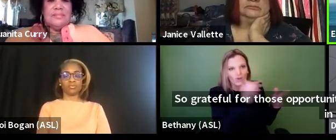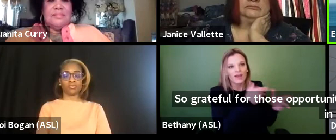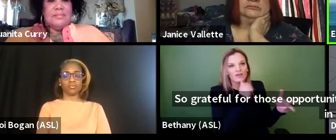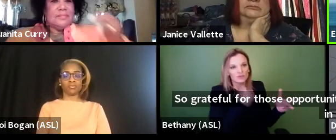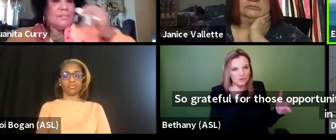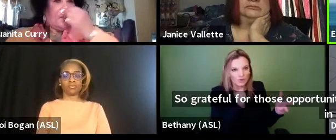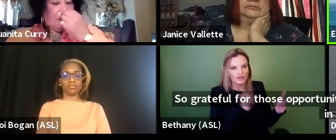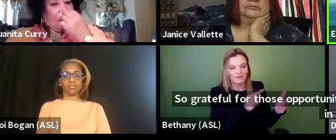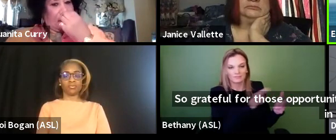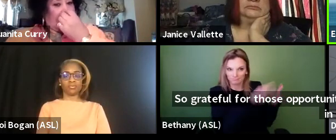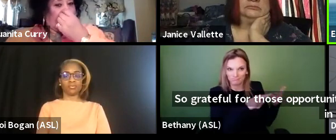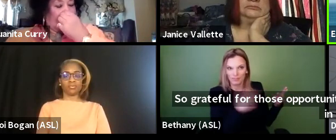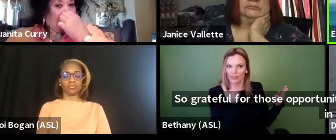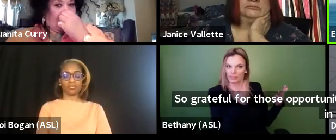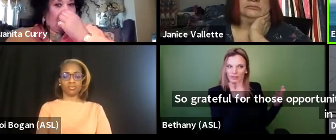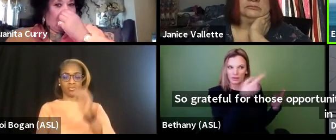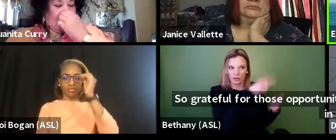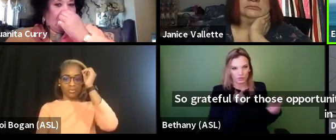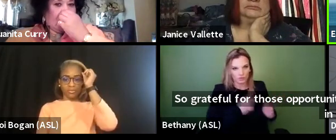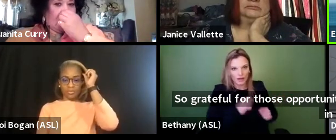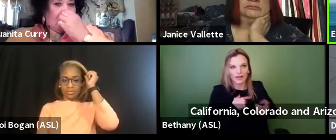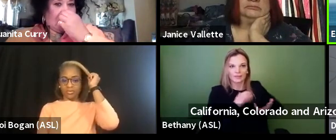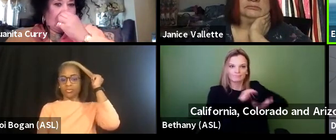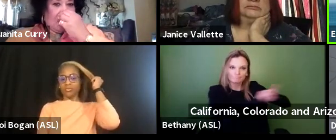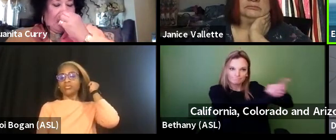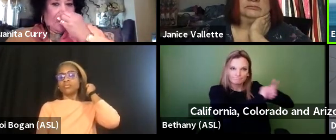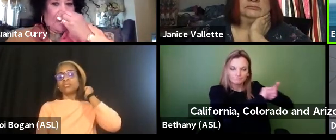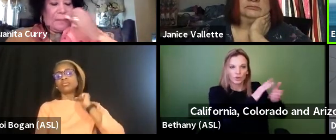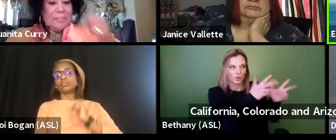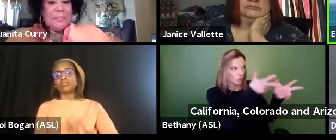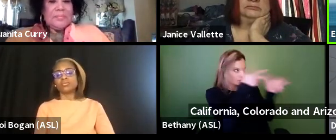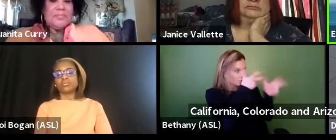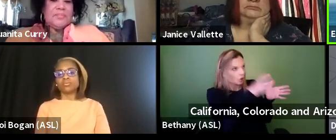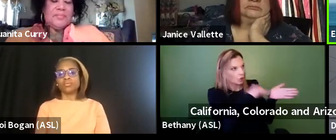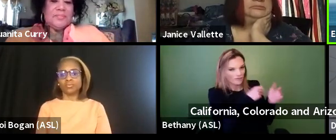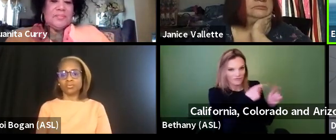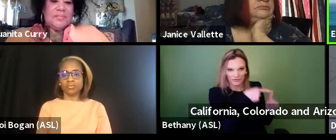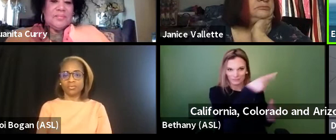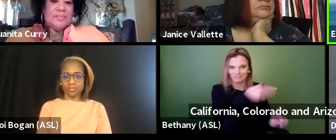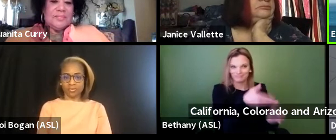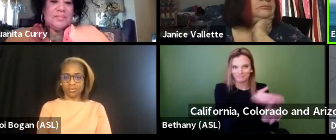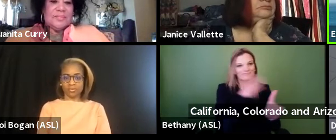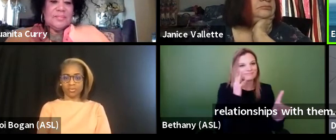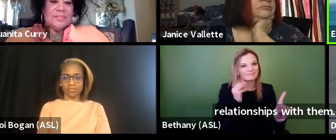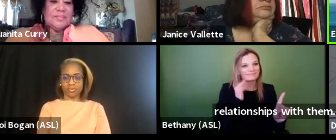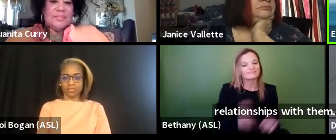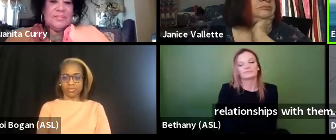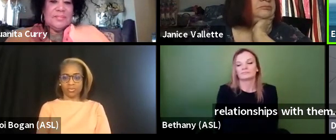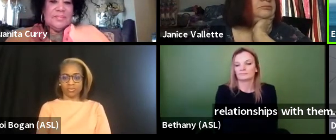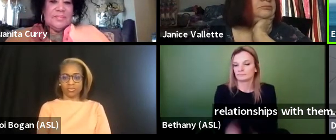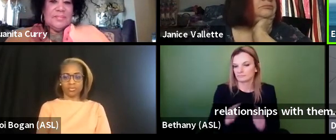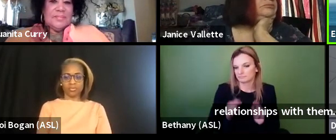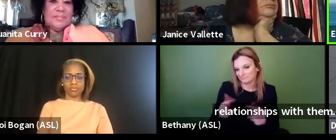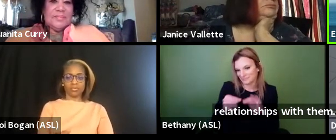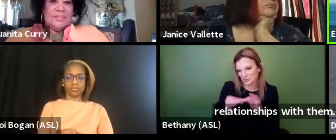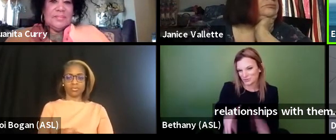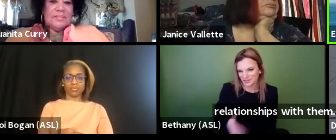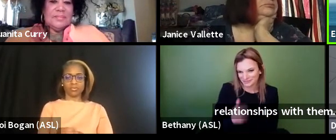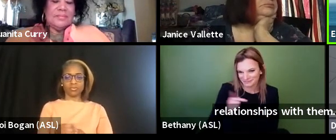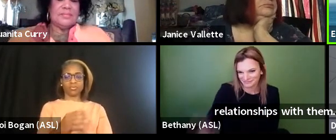We're trying to form relationships with them and glean from best practices, as well as Tom Ivaco, as well as reaching out to voters,